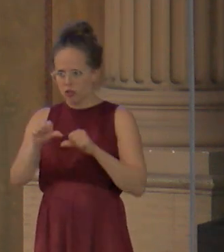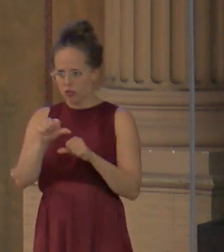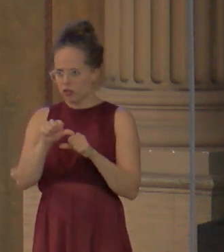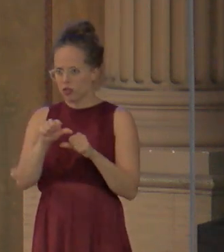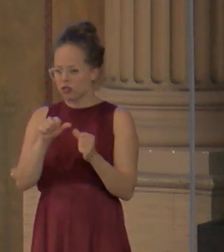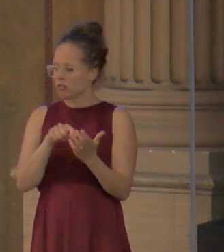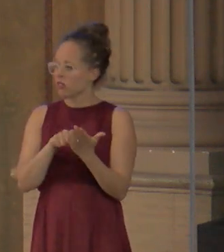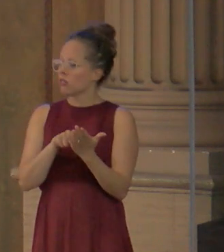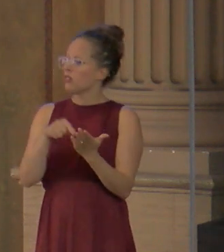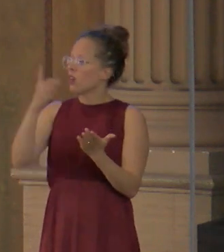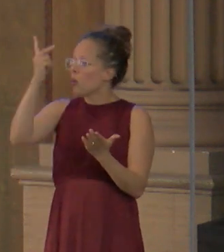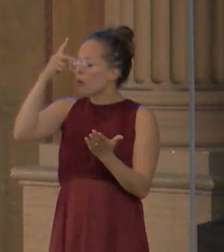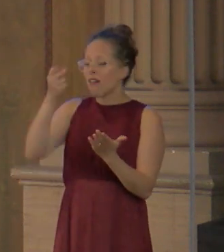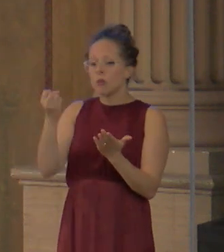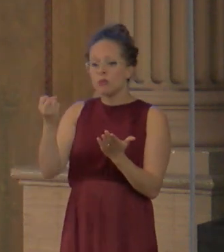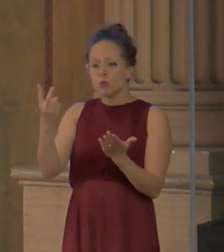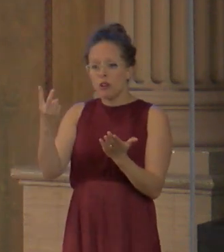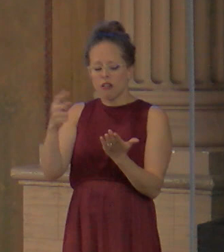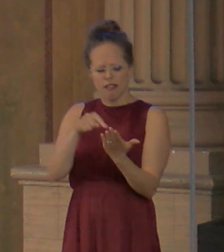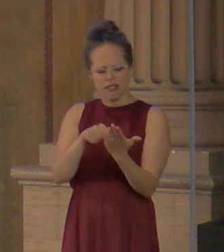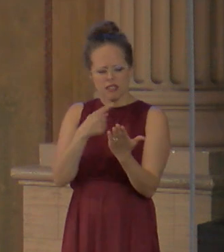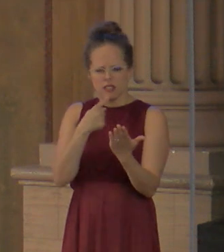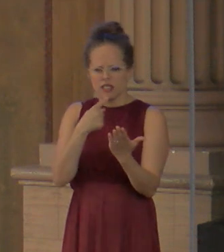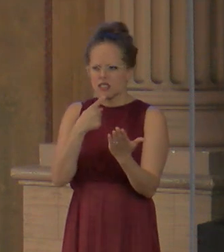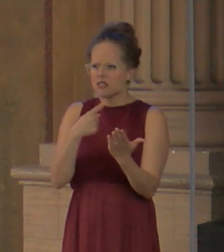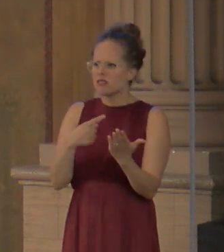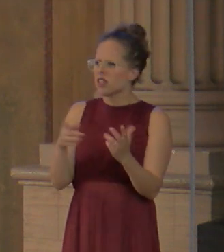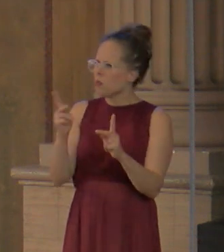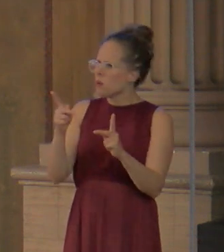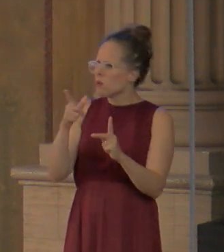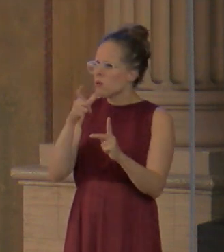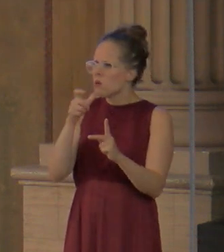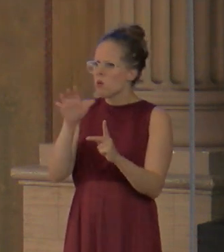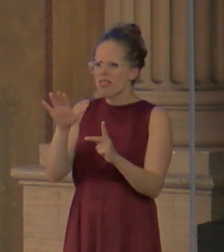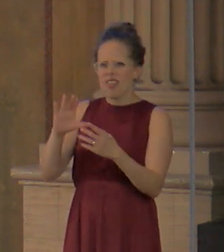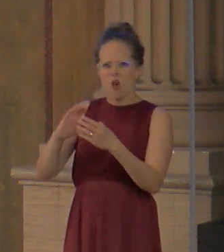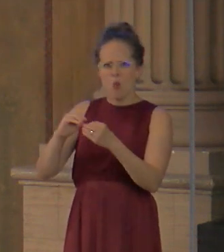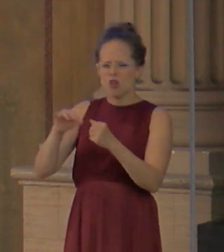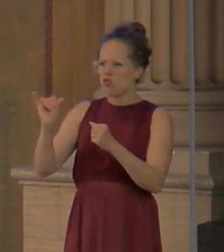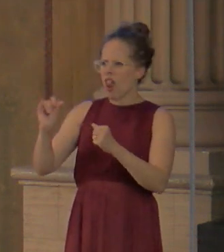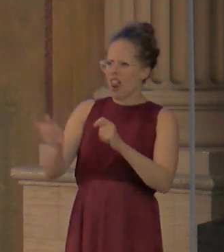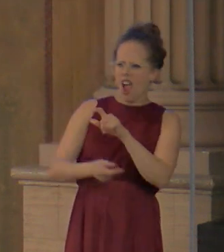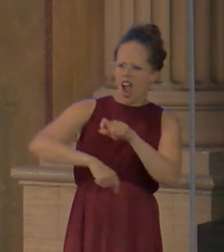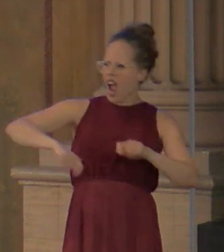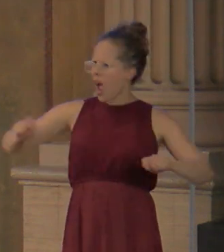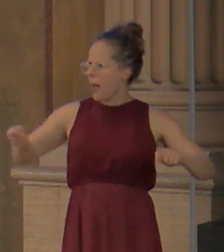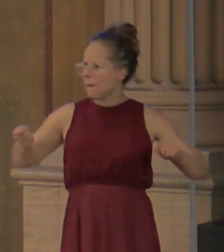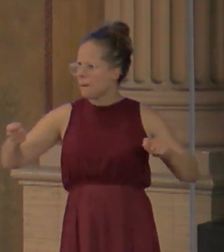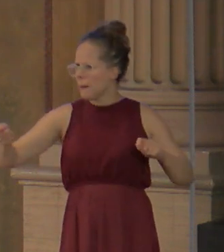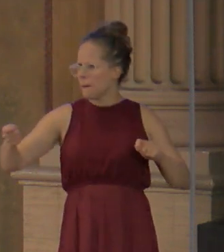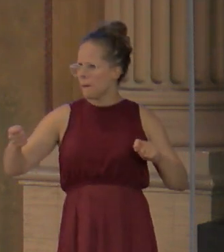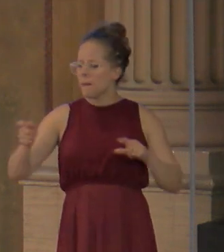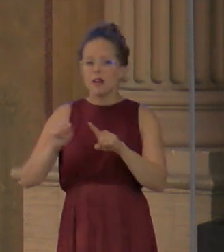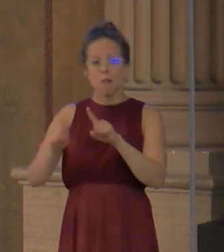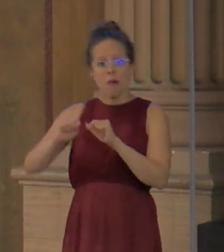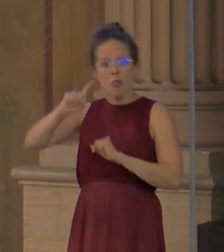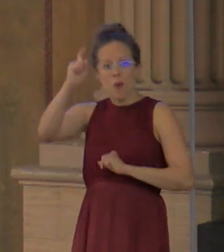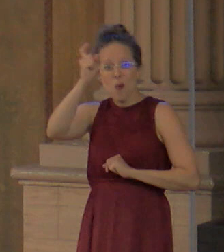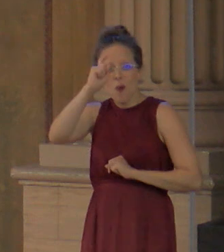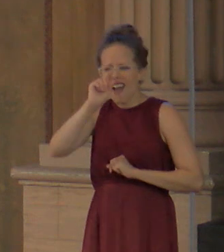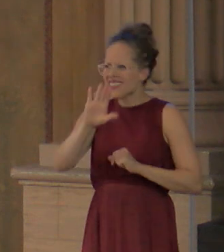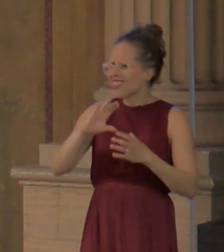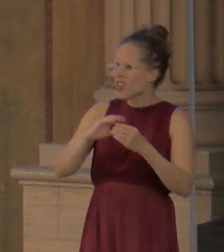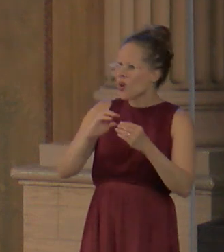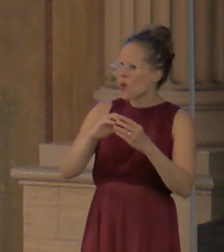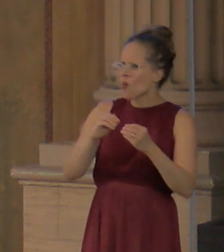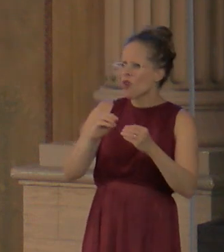there's one whose rash words are like sword thrusts, but the tongue of the wise brings healing. I mean, sometimes we just